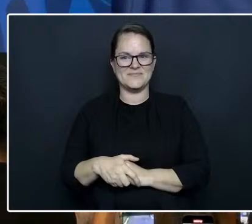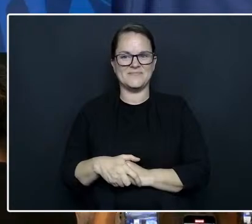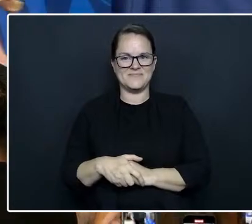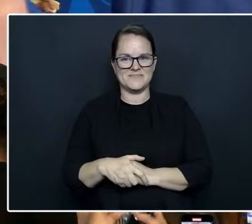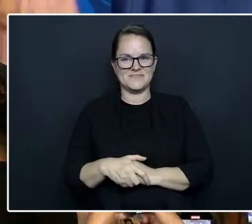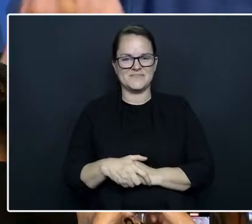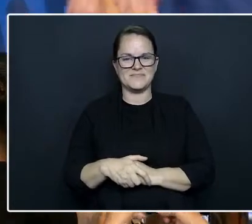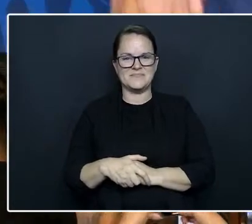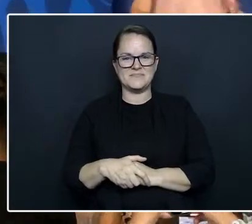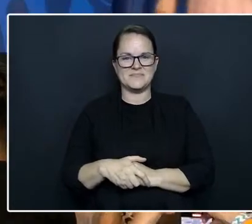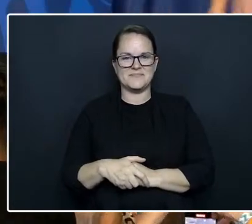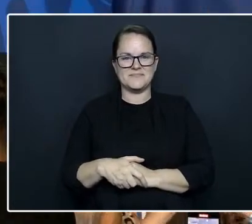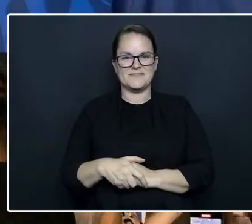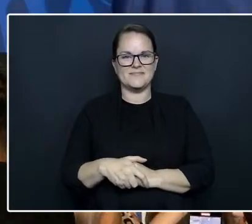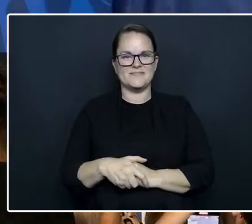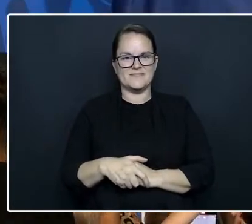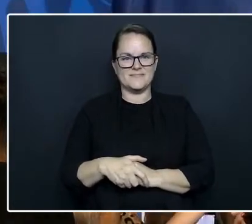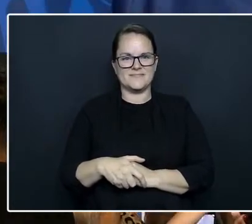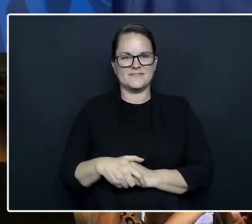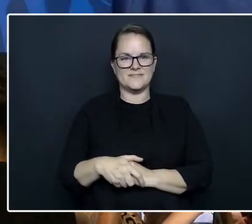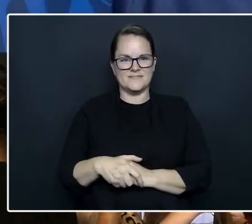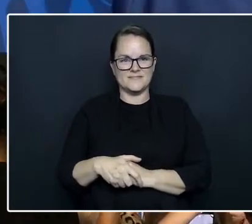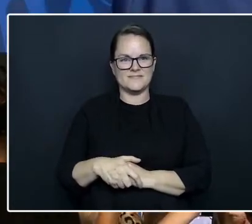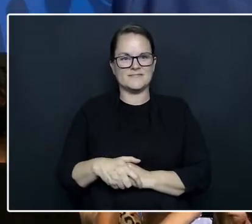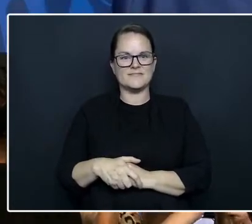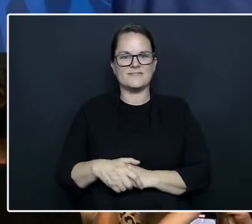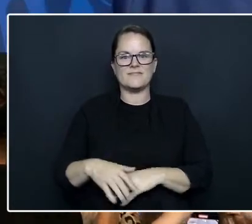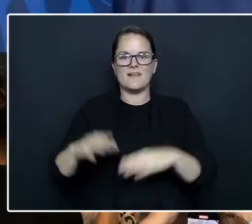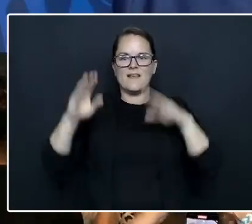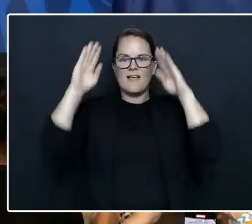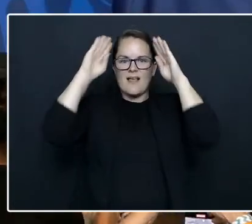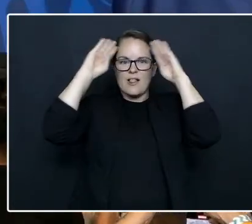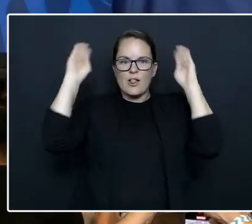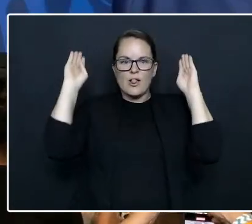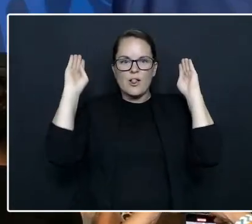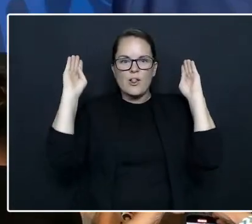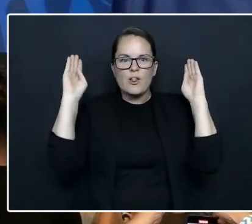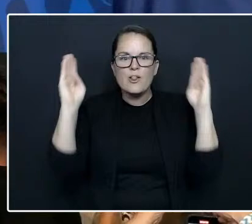Well, hello, Las Vegas.